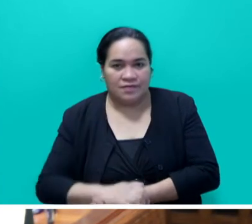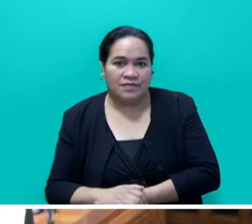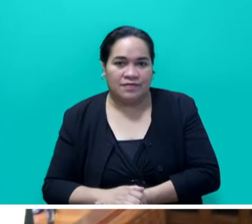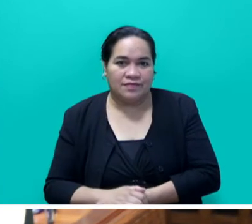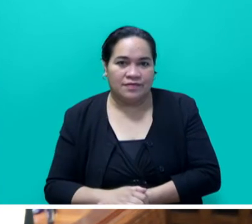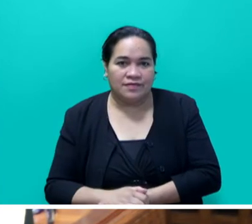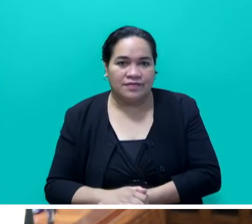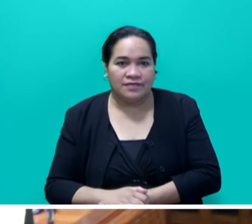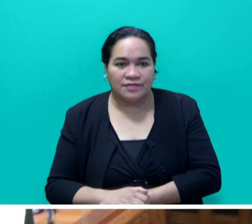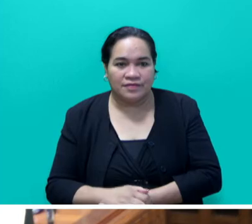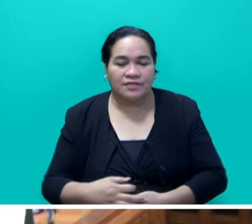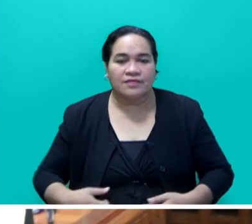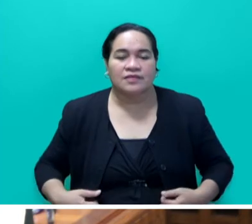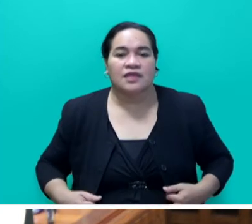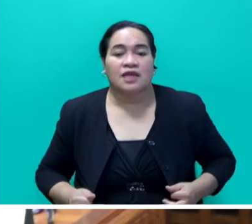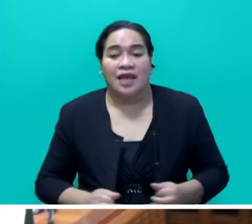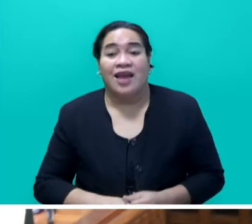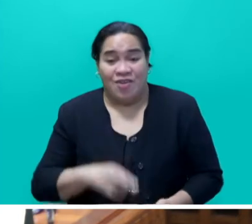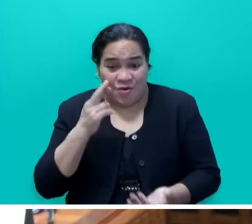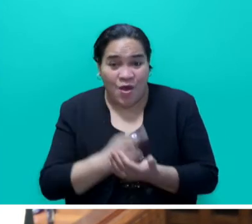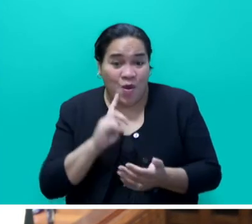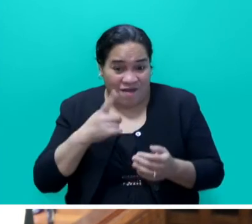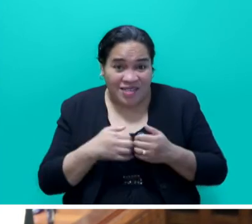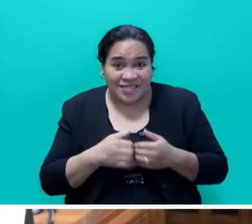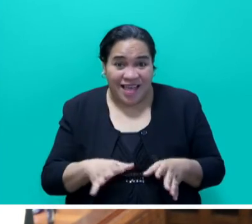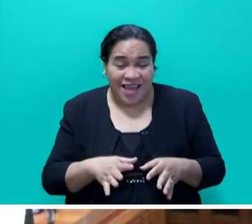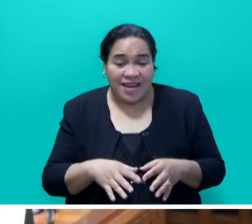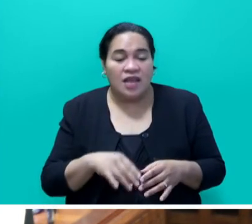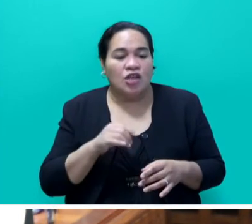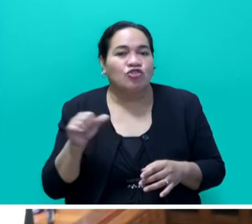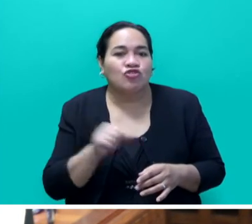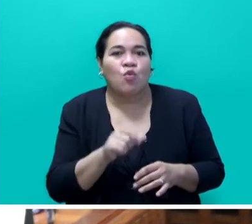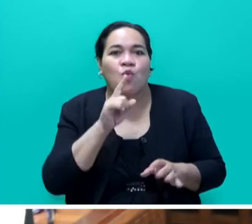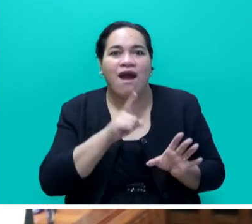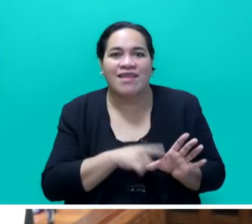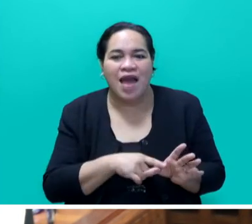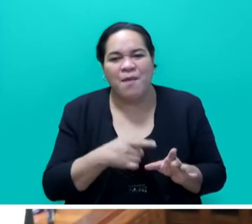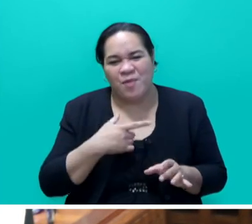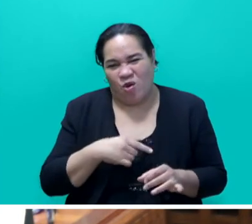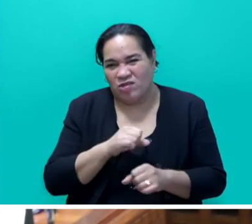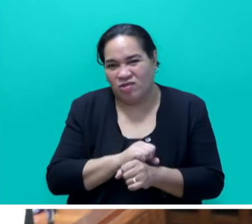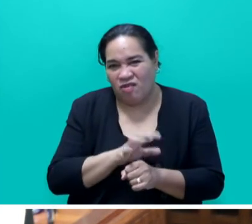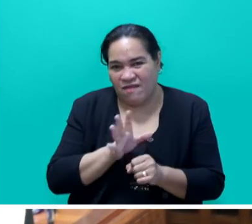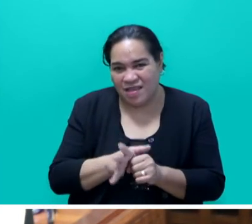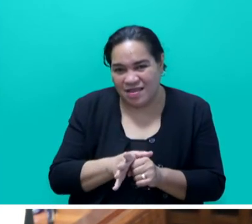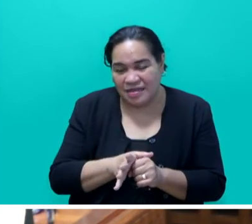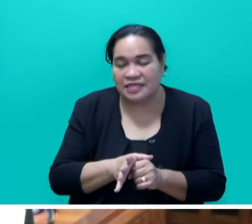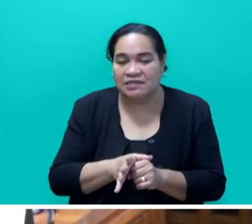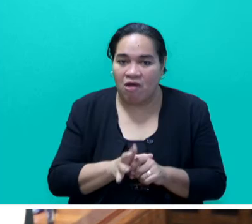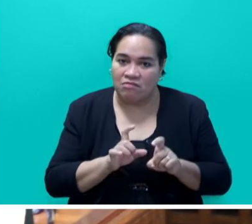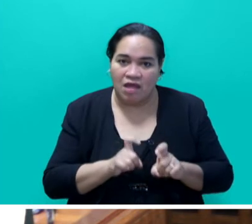Initially, it was just for a 1-year period, but of course because of the COVID restrictions. But